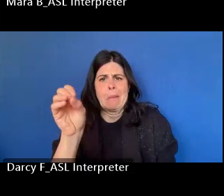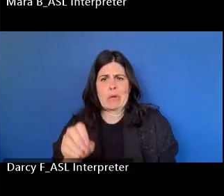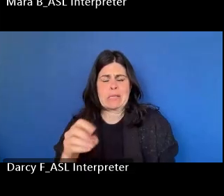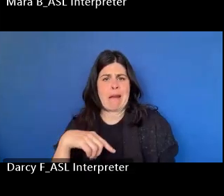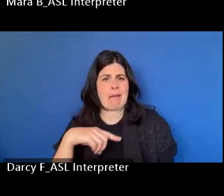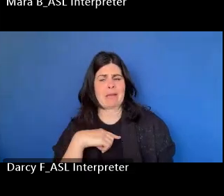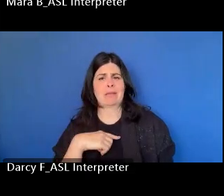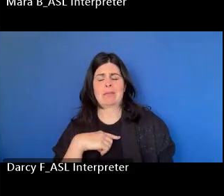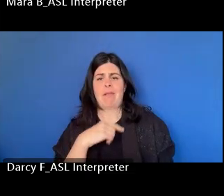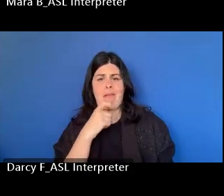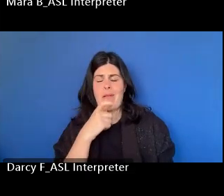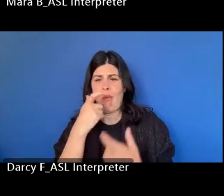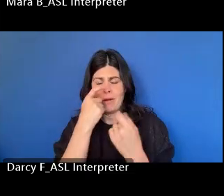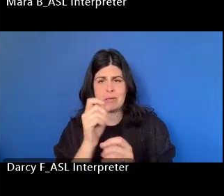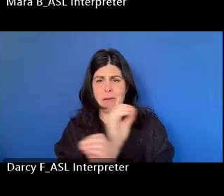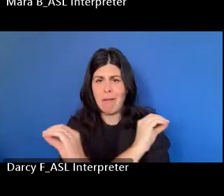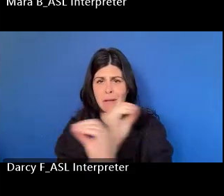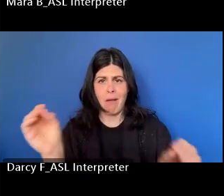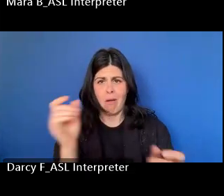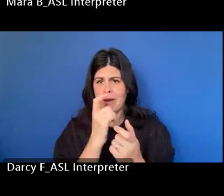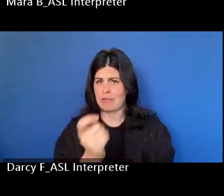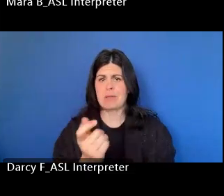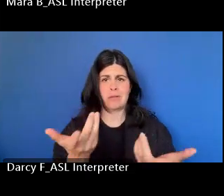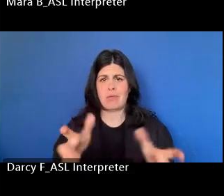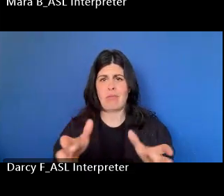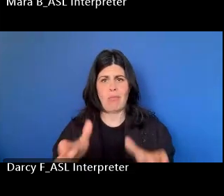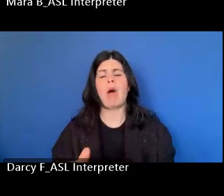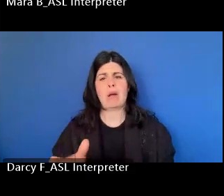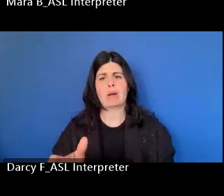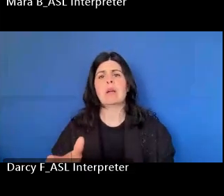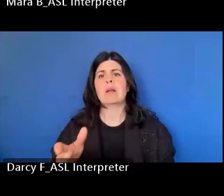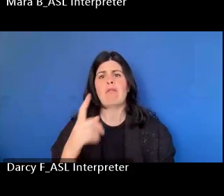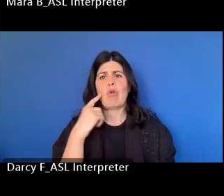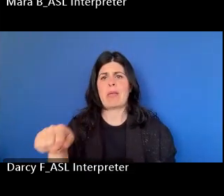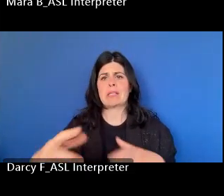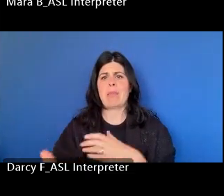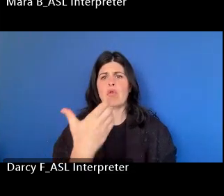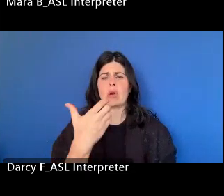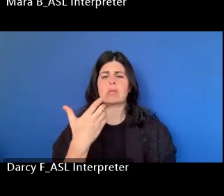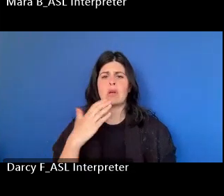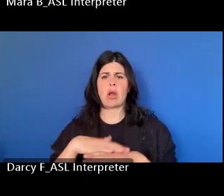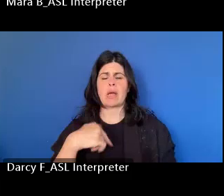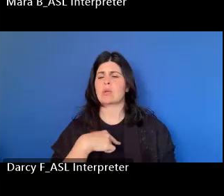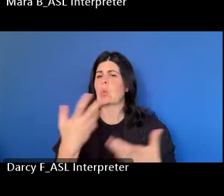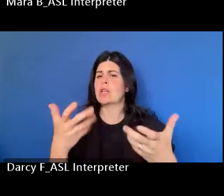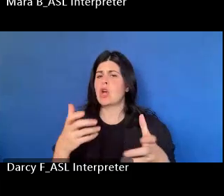no interest in having this being foisted upon us. We don't want our gas lines removed.